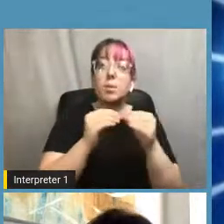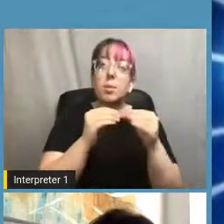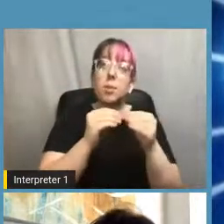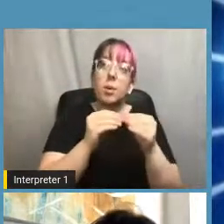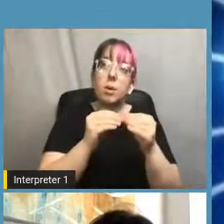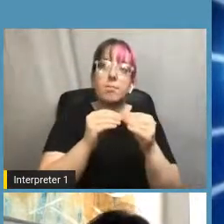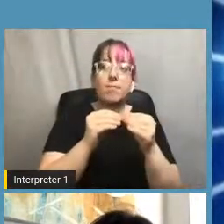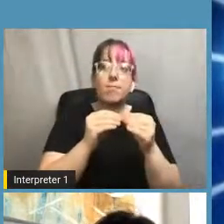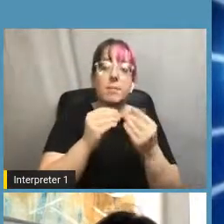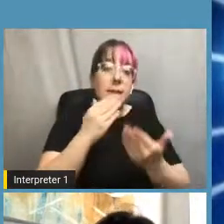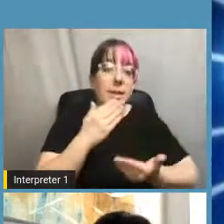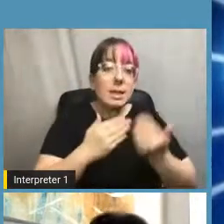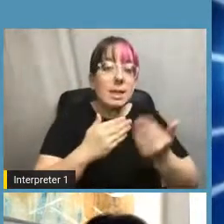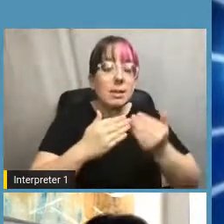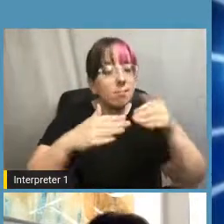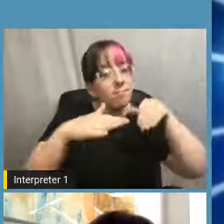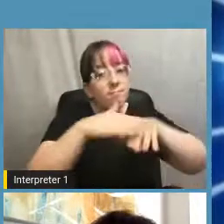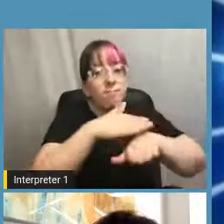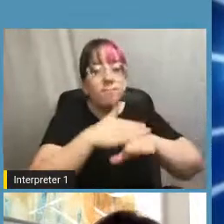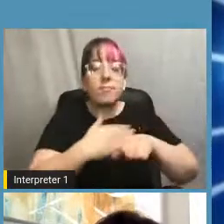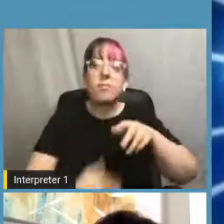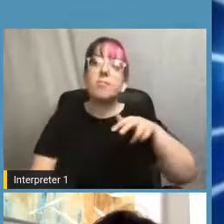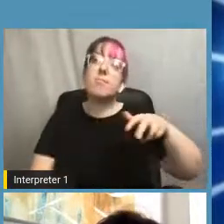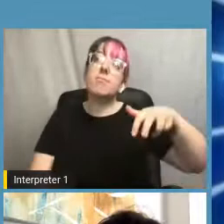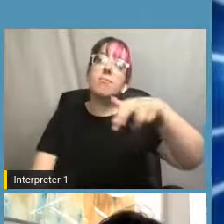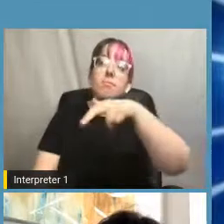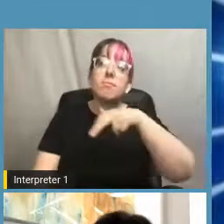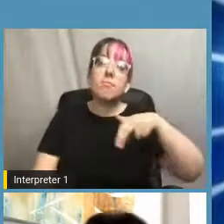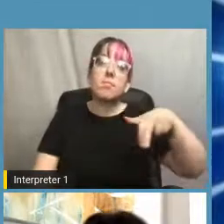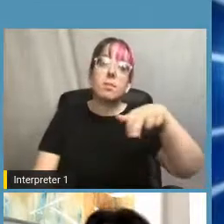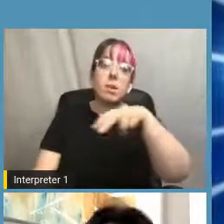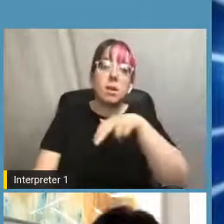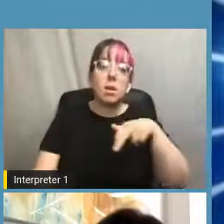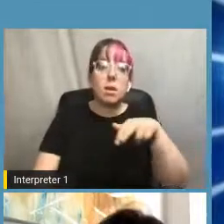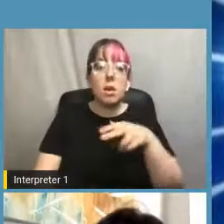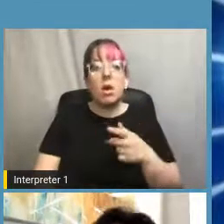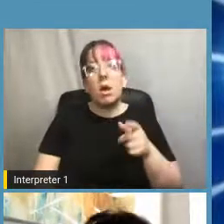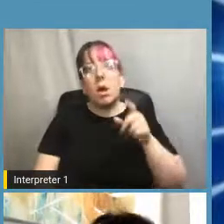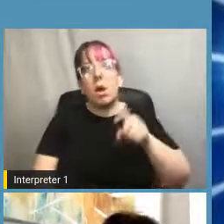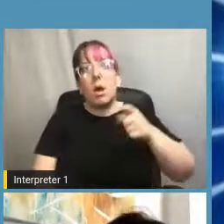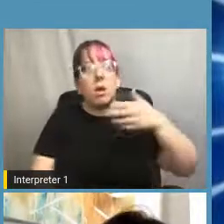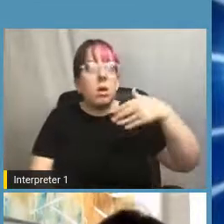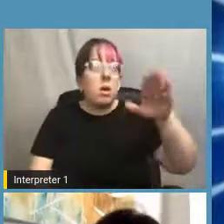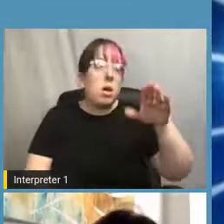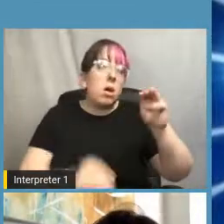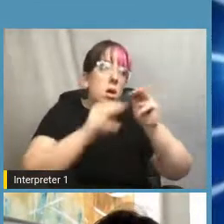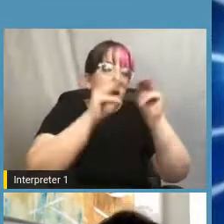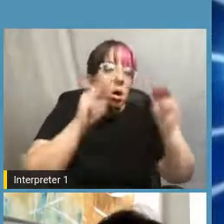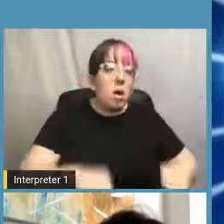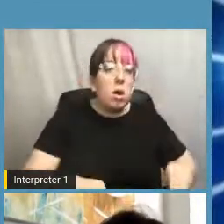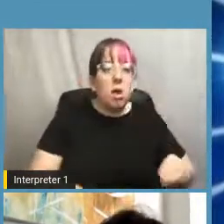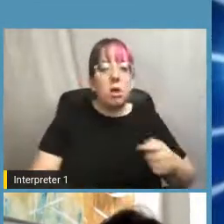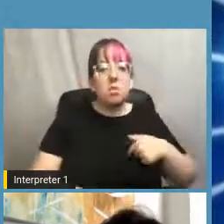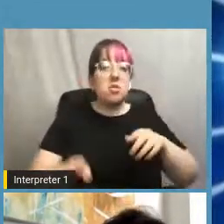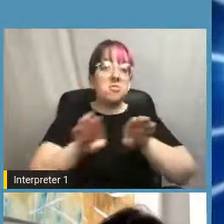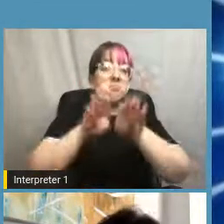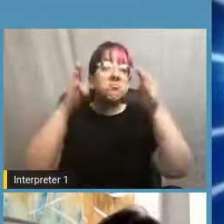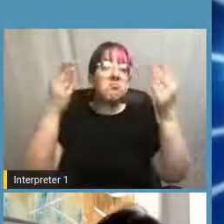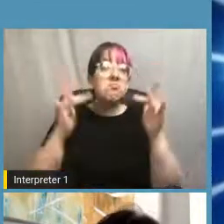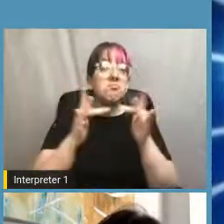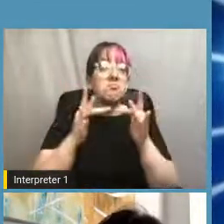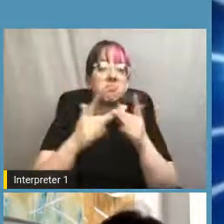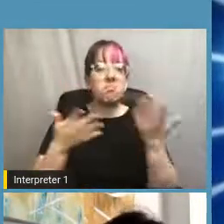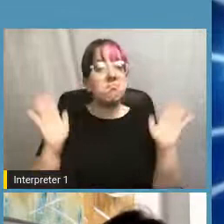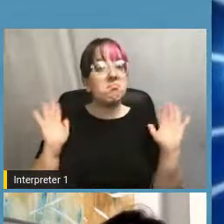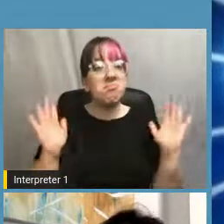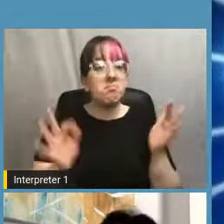easier for someone to move around and say, well, instead of having to go through all the effort of, I have to go to a museum, I just open a webpage. I can look at this while I'm